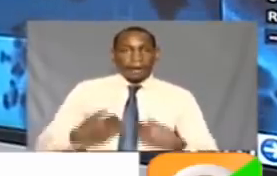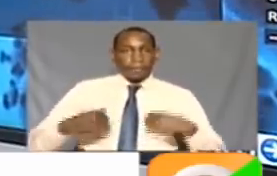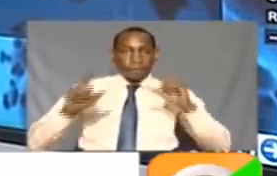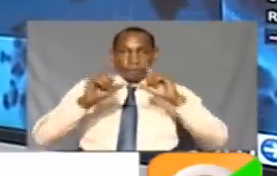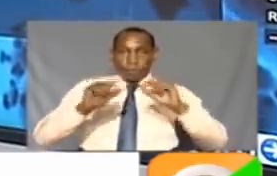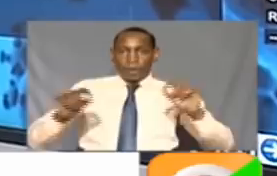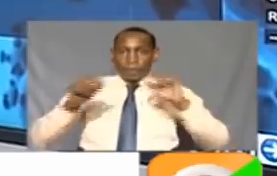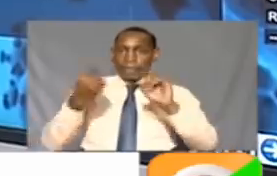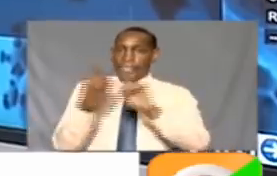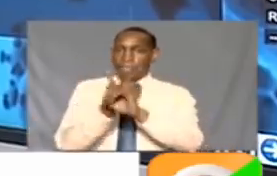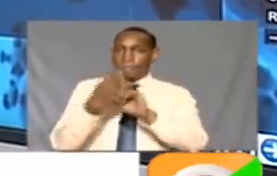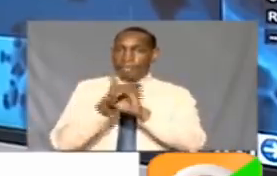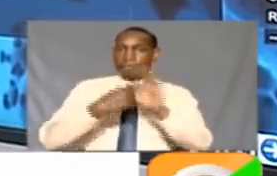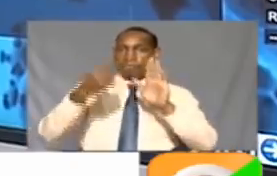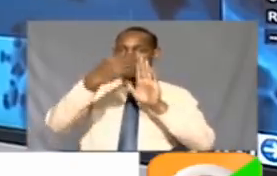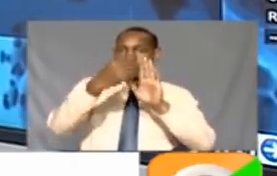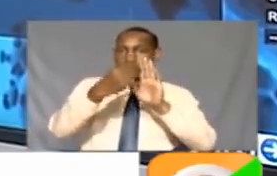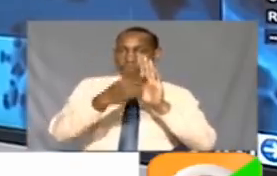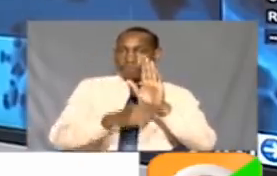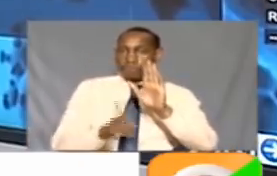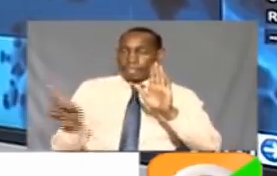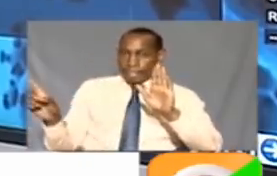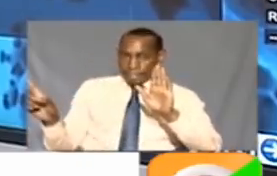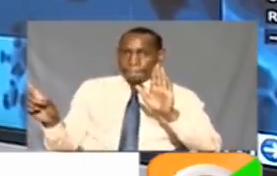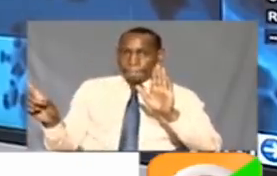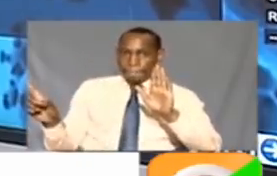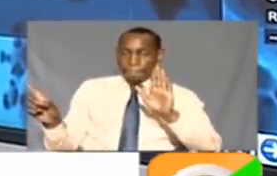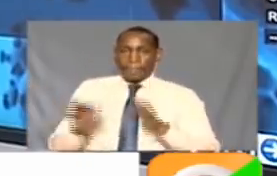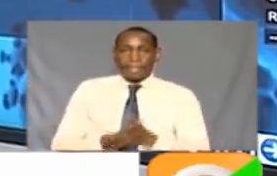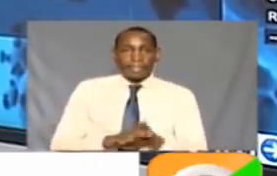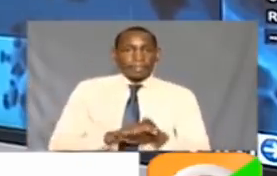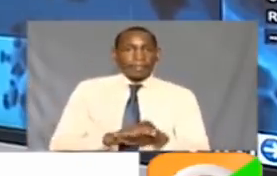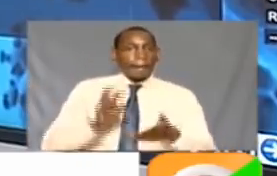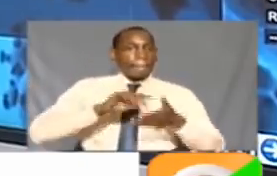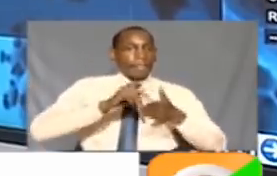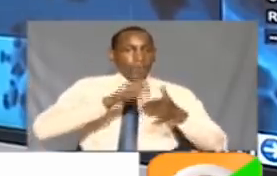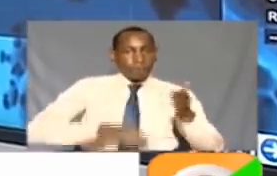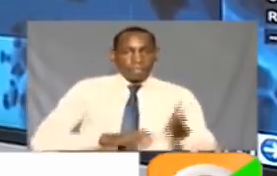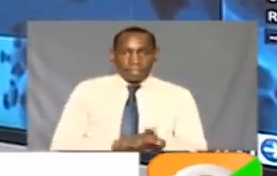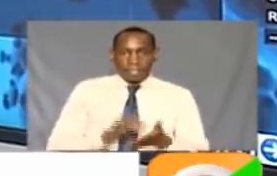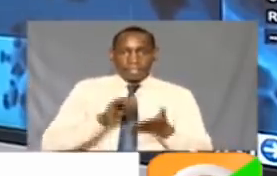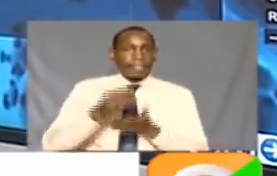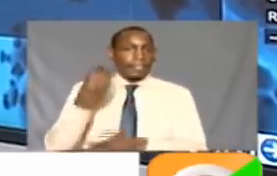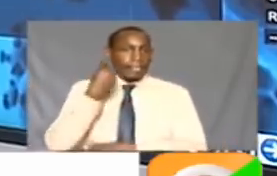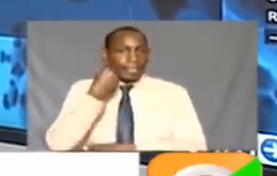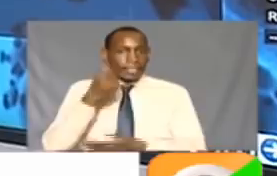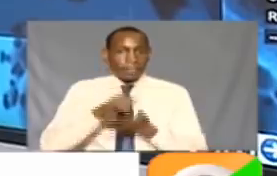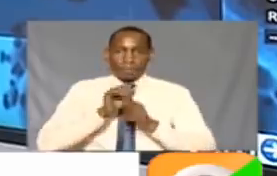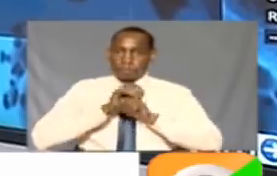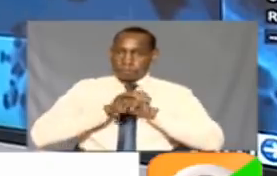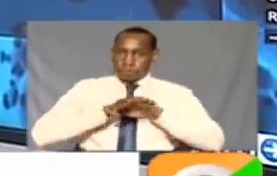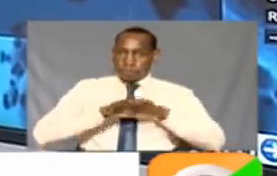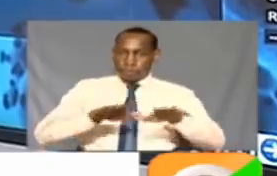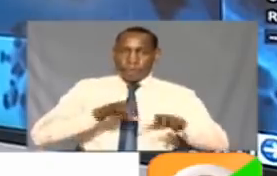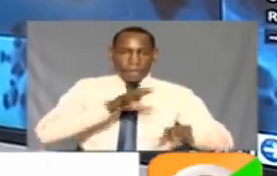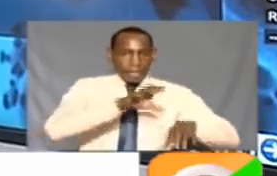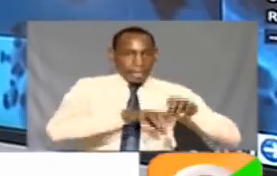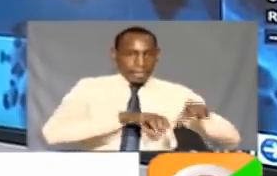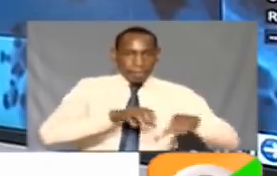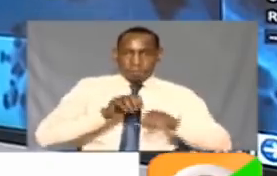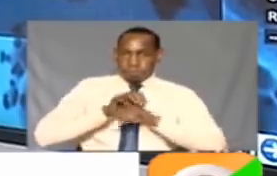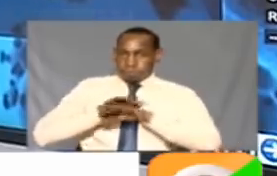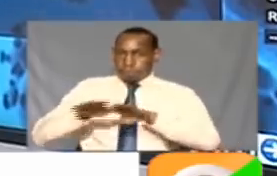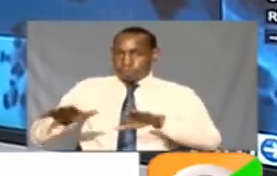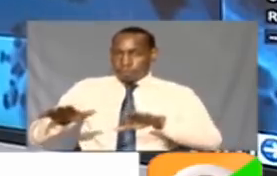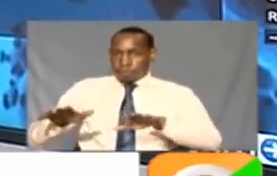like zoonotic diseases mentioned a lot. Now, zoonotic diseases simply are those diseases that are transmitted from animals to